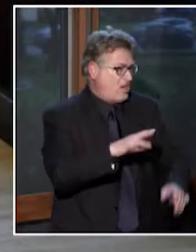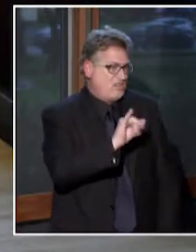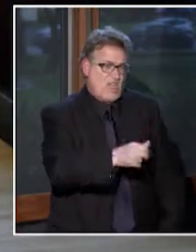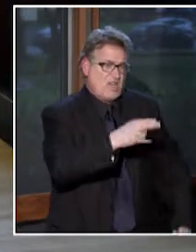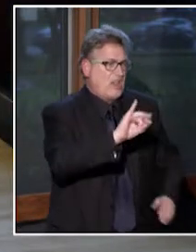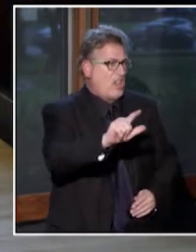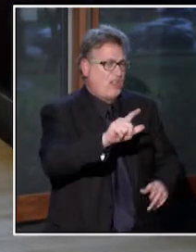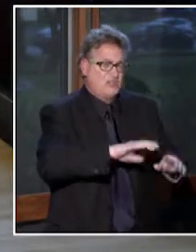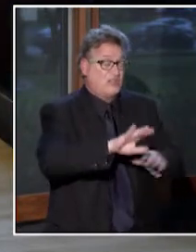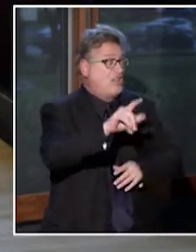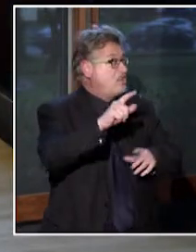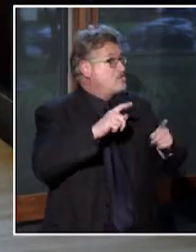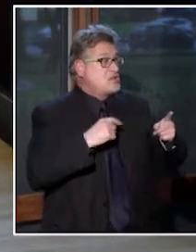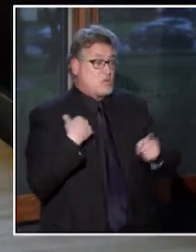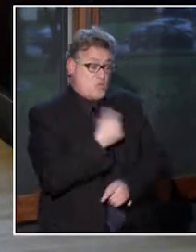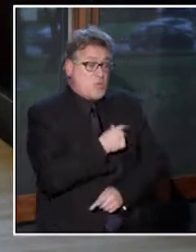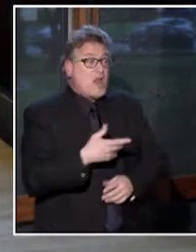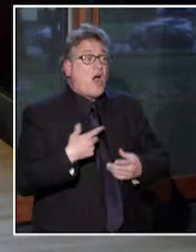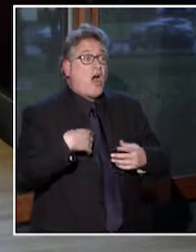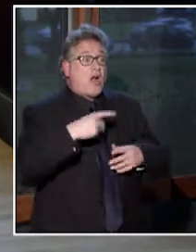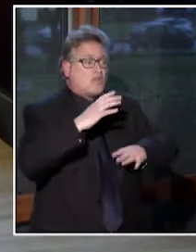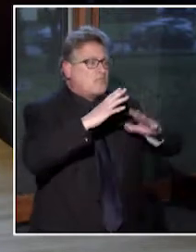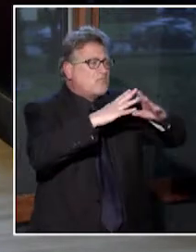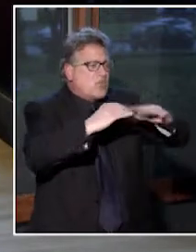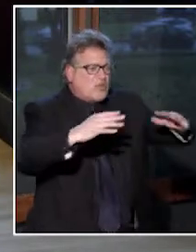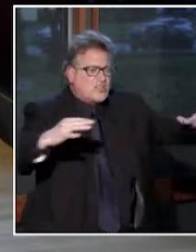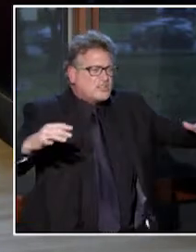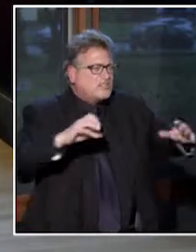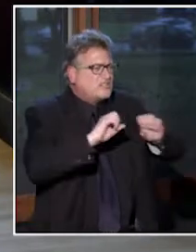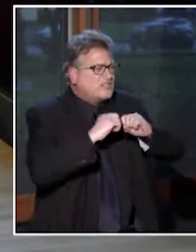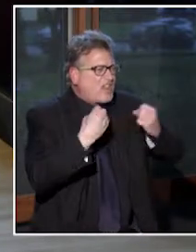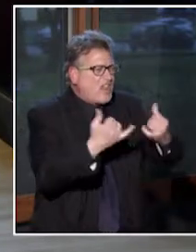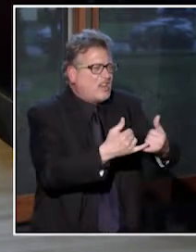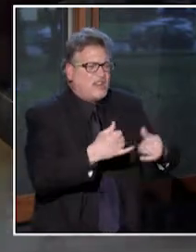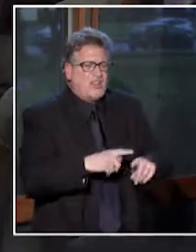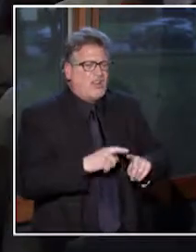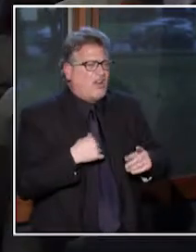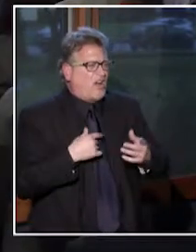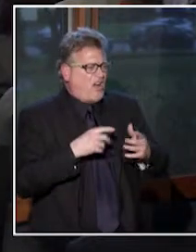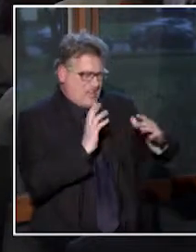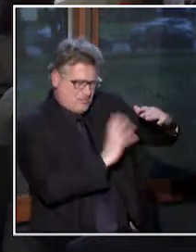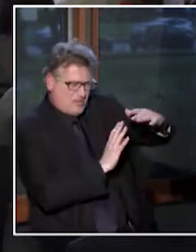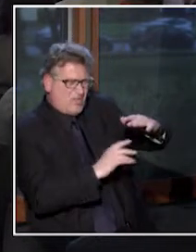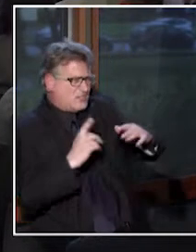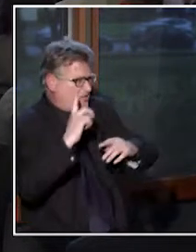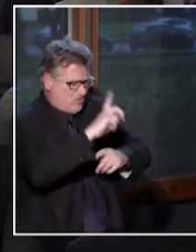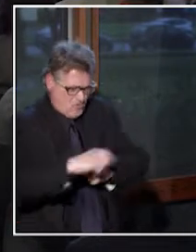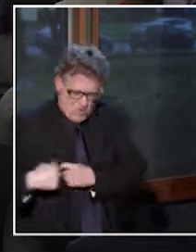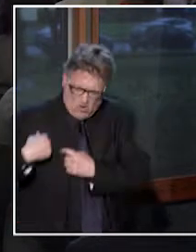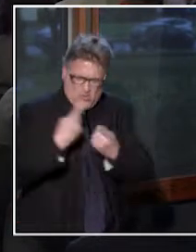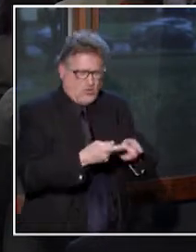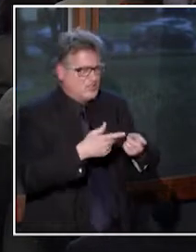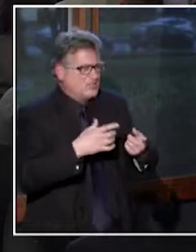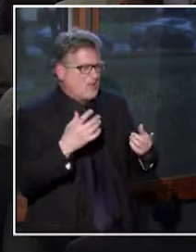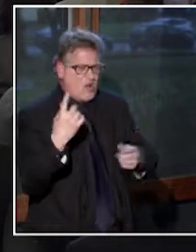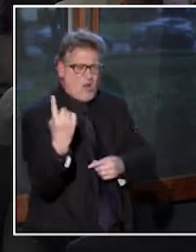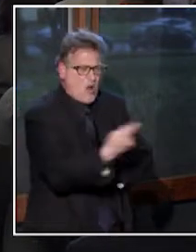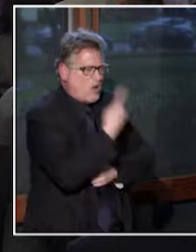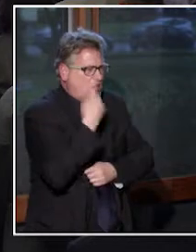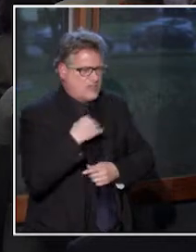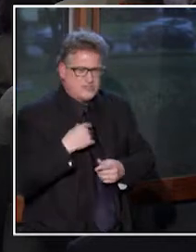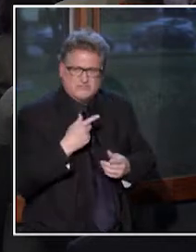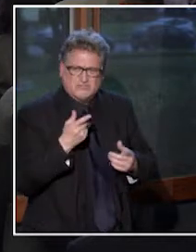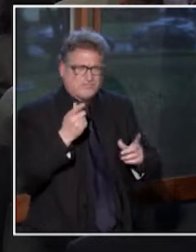a pluralistic society. Immigrants have always been, and they will always be, central to